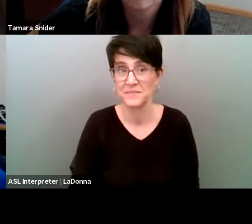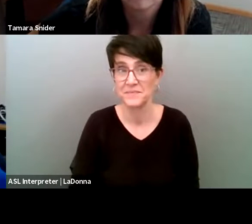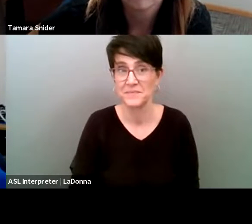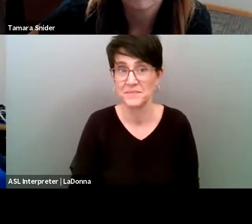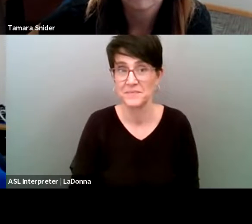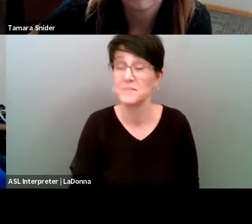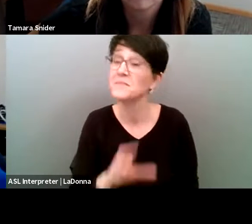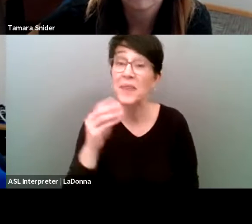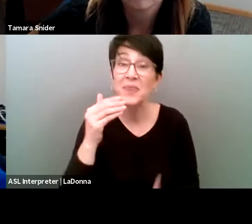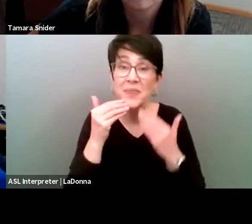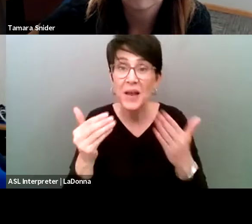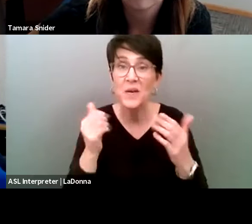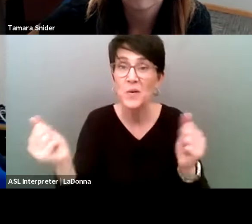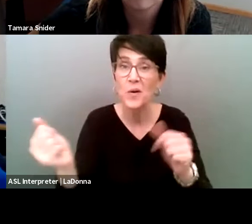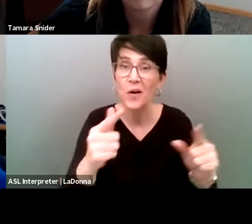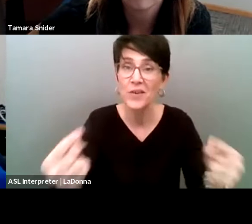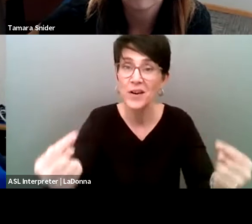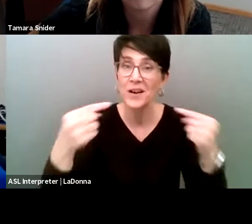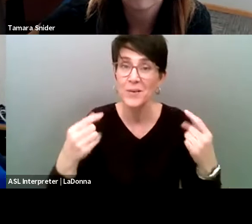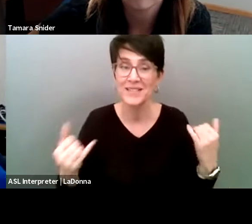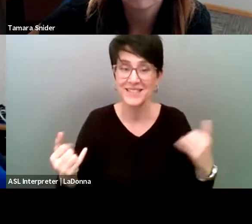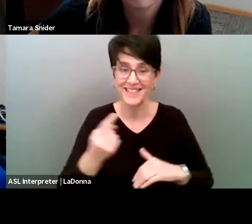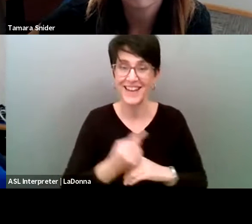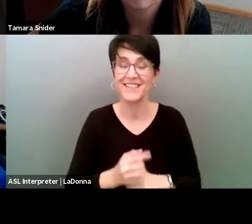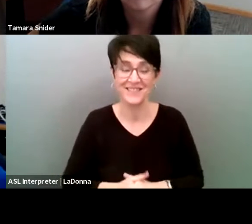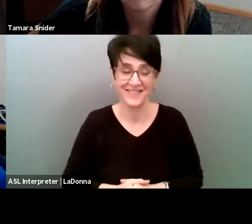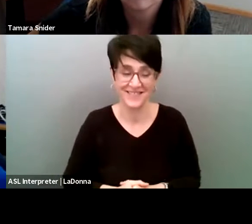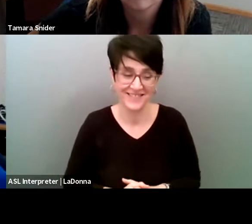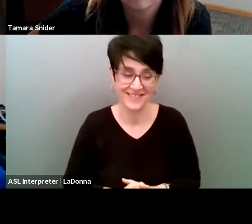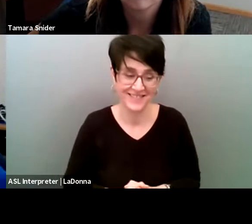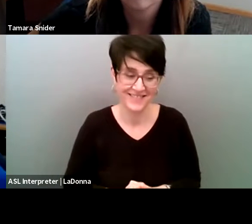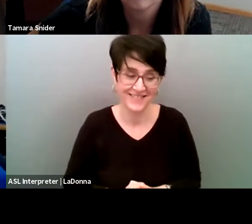And thank you very much for coming.